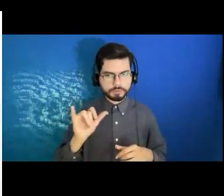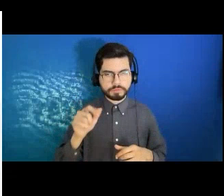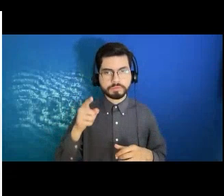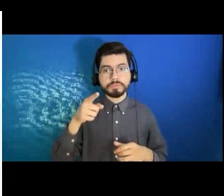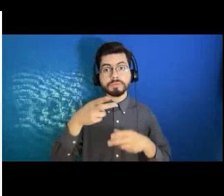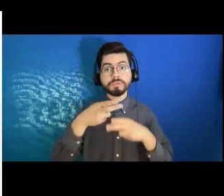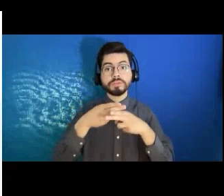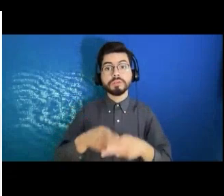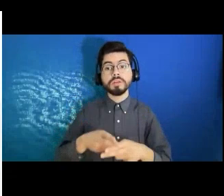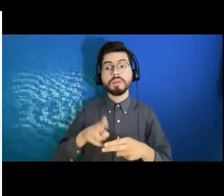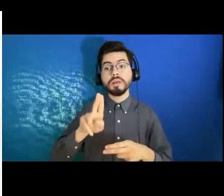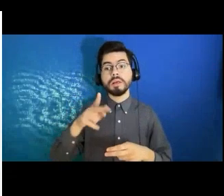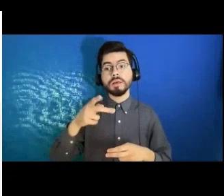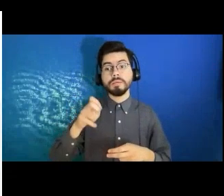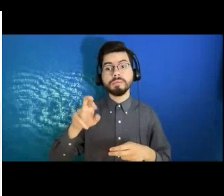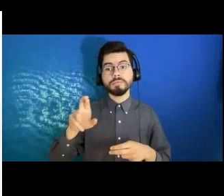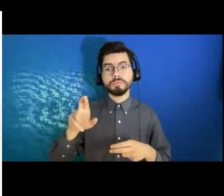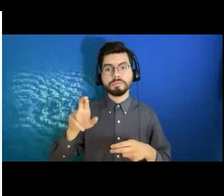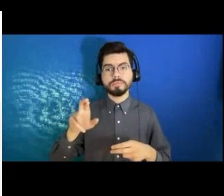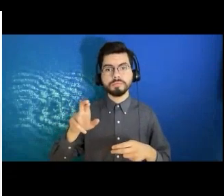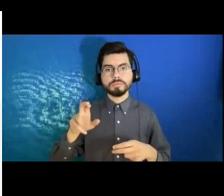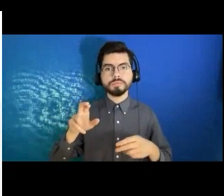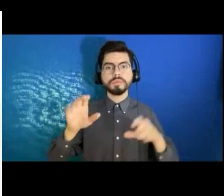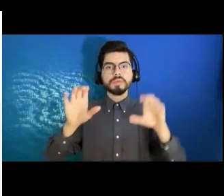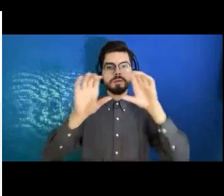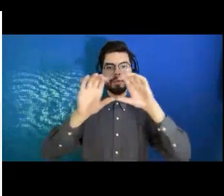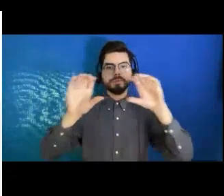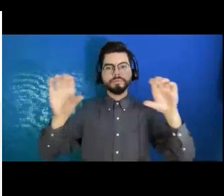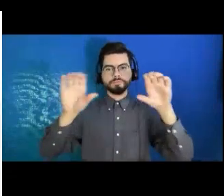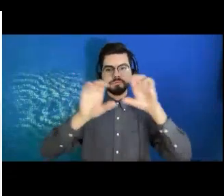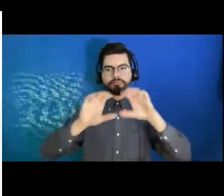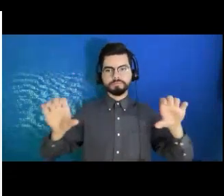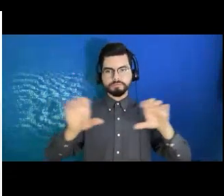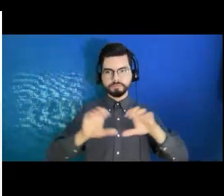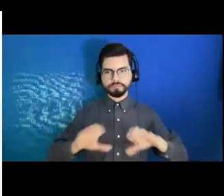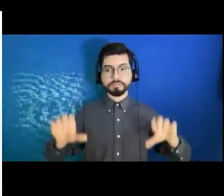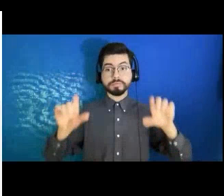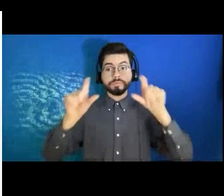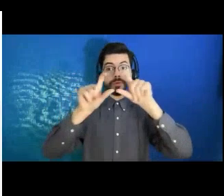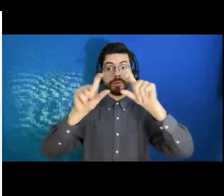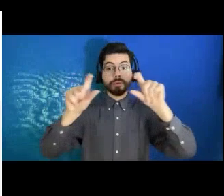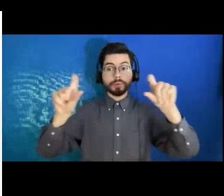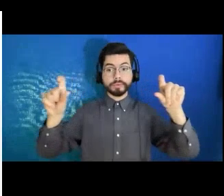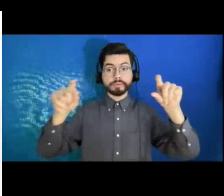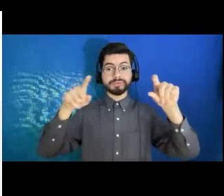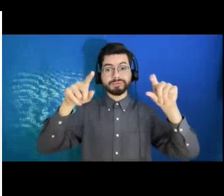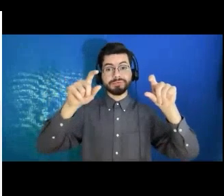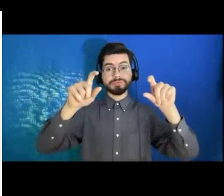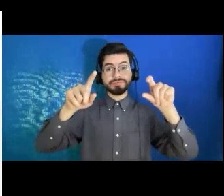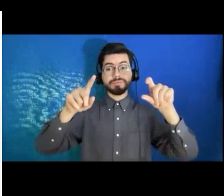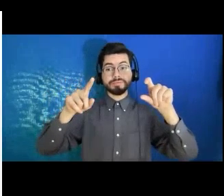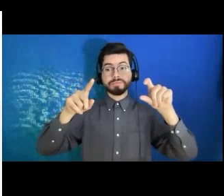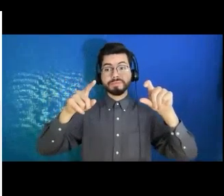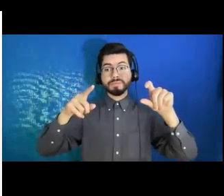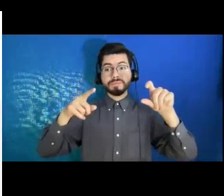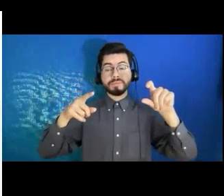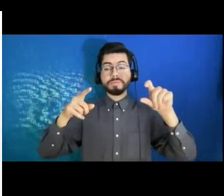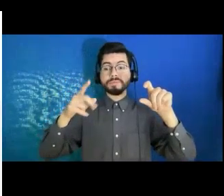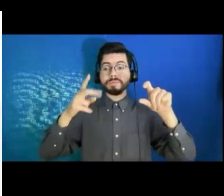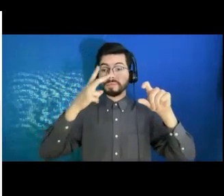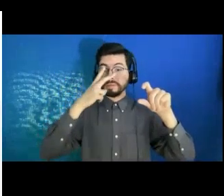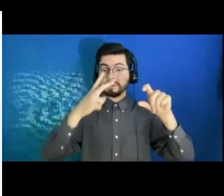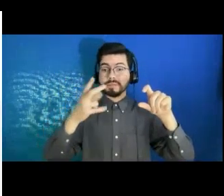upper crustal magma reservoir. That's this right here. This is what feeds the big explosive eruptions that we've seen